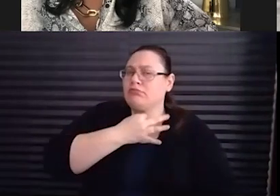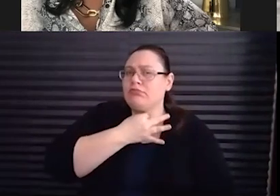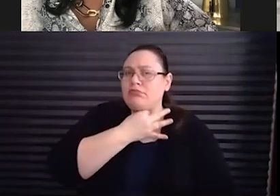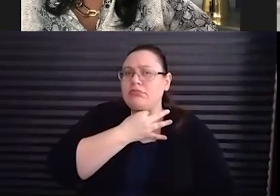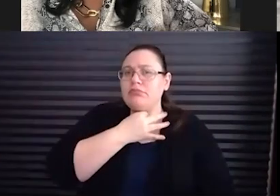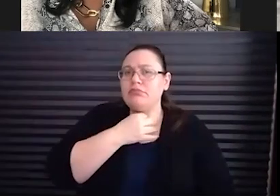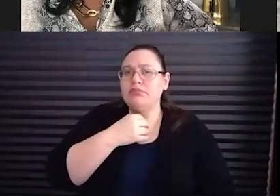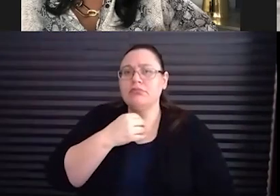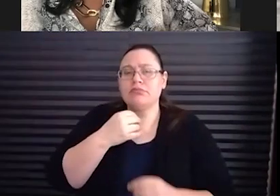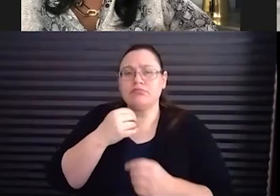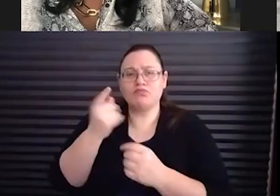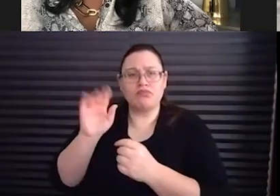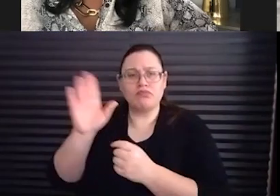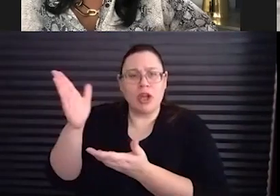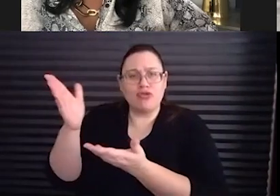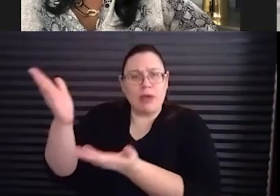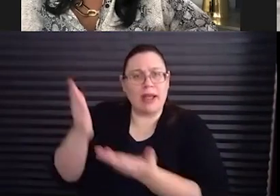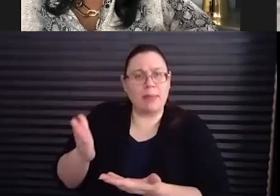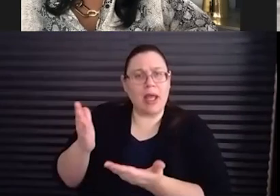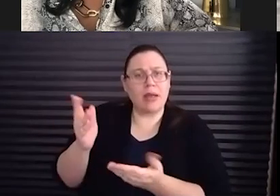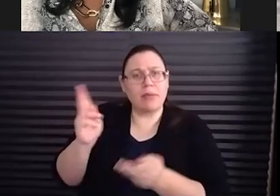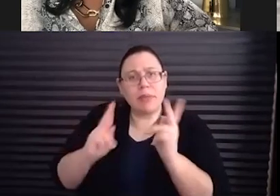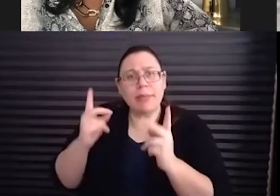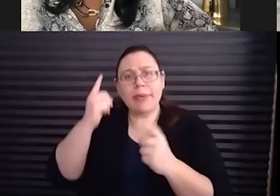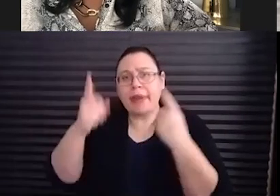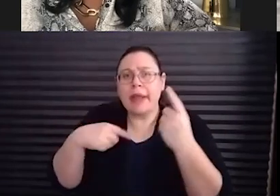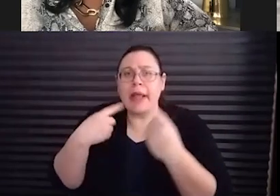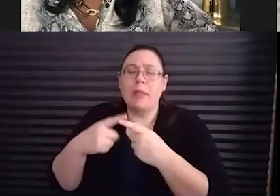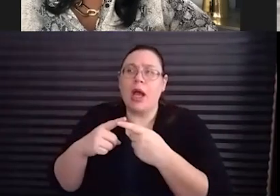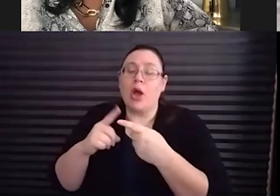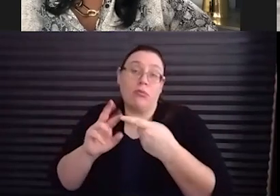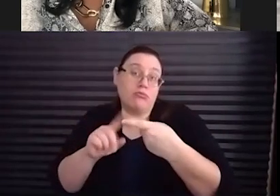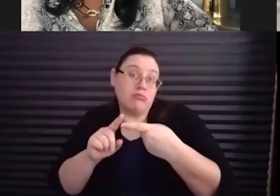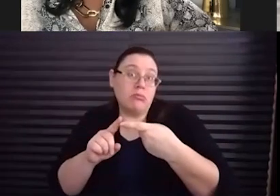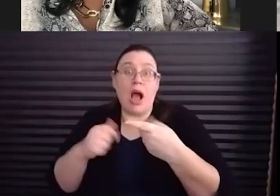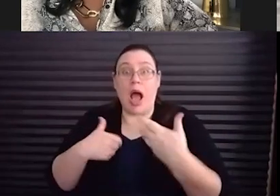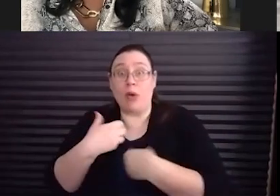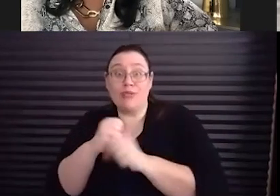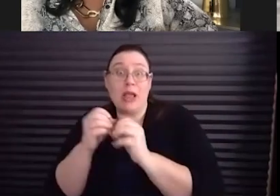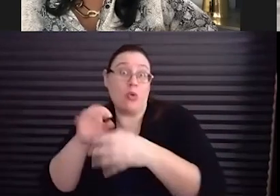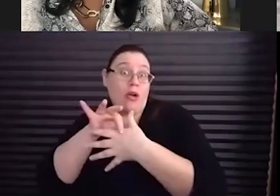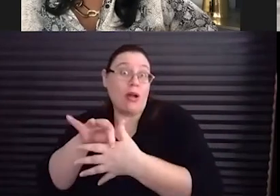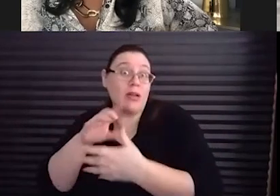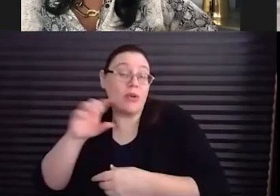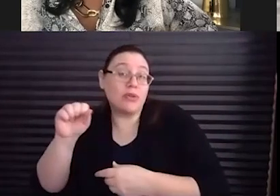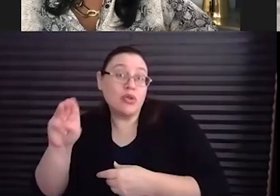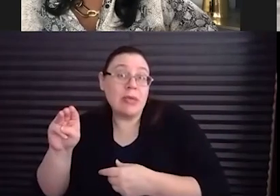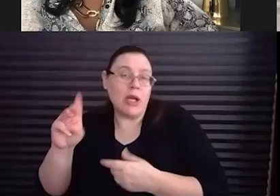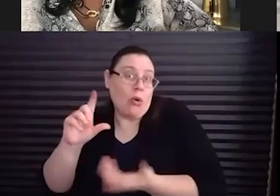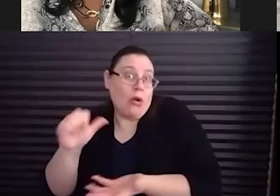what recommendations do you have for people who are thinking about either, hey, I want to be creating more content for social media, or